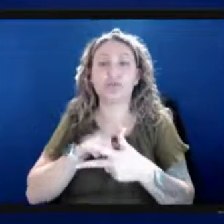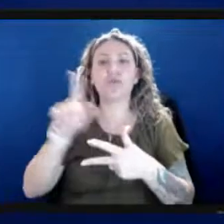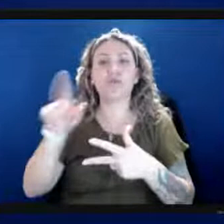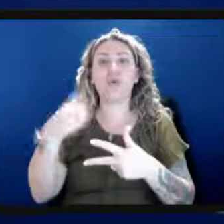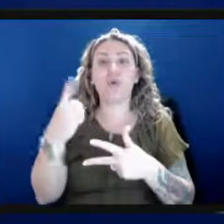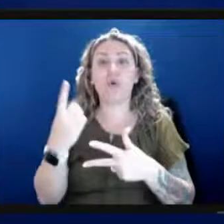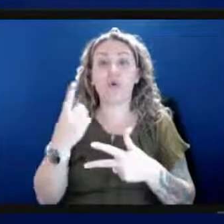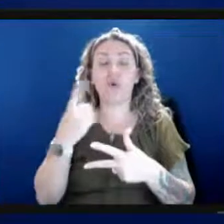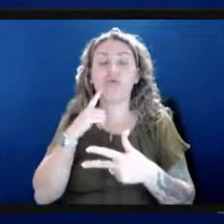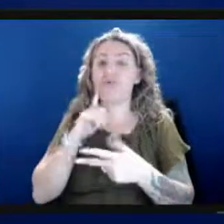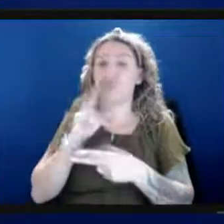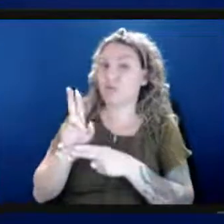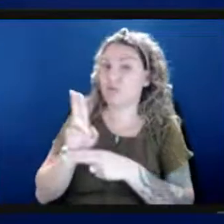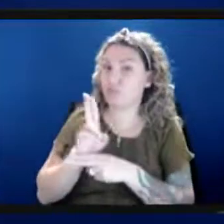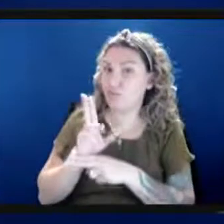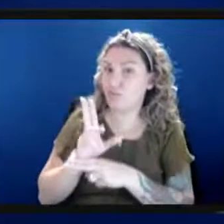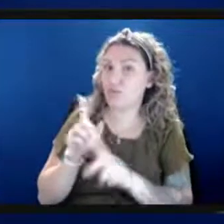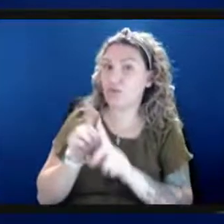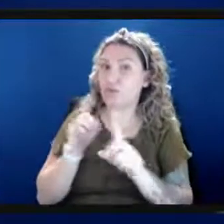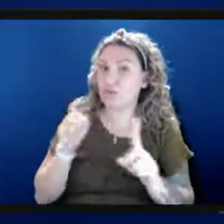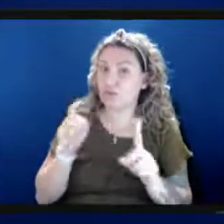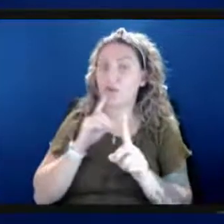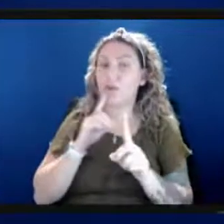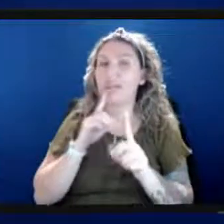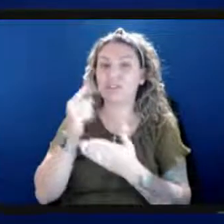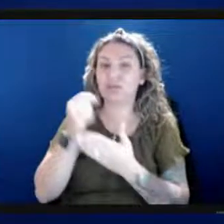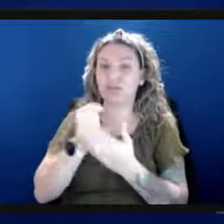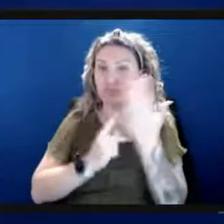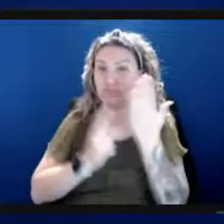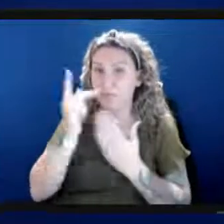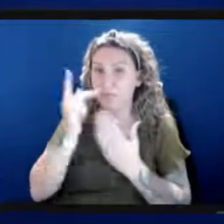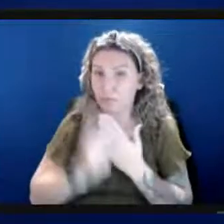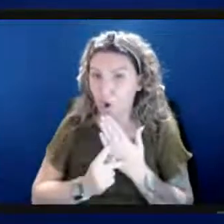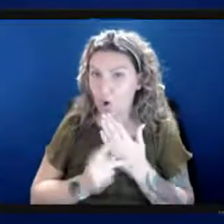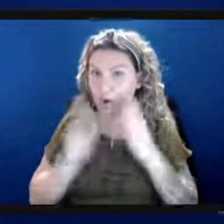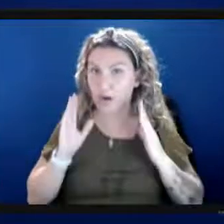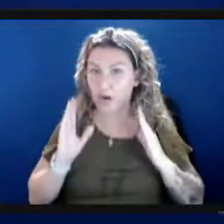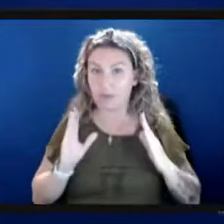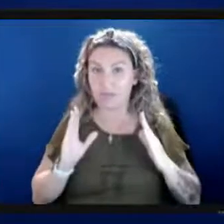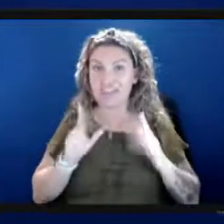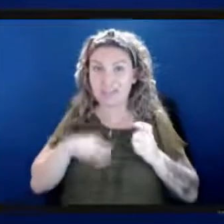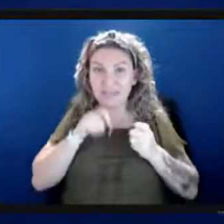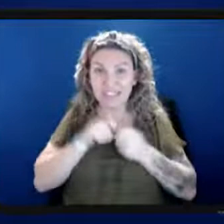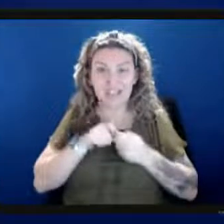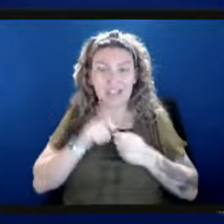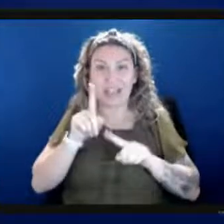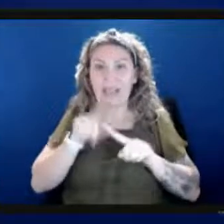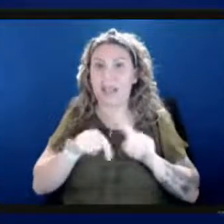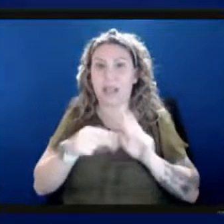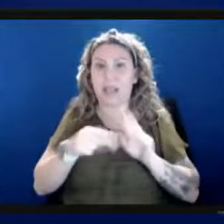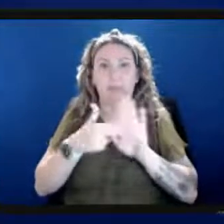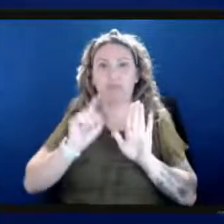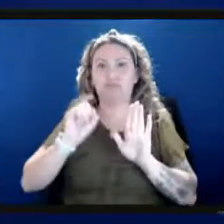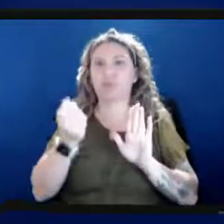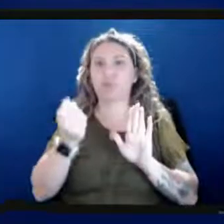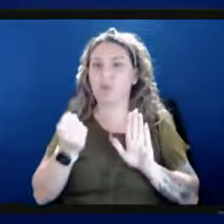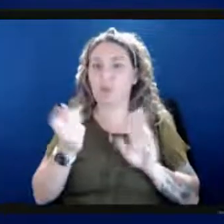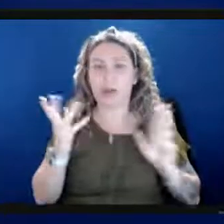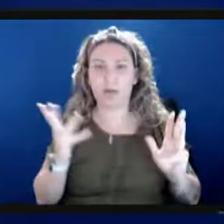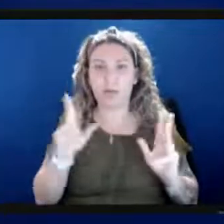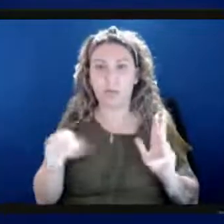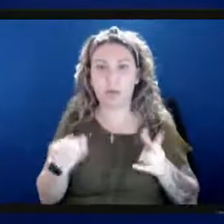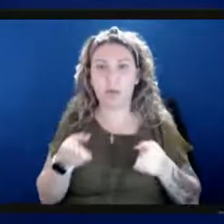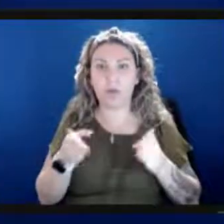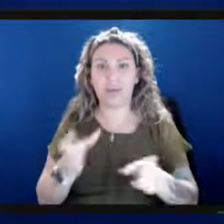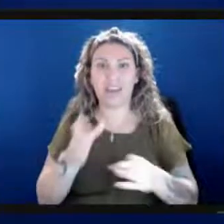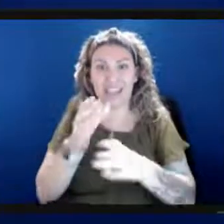from an opioid treatment program. When I say that word specifically, it cannot be prescribed to you. The only way you can get it is if you get